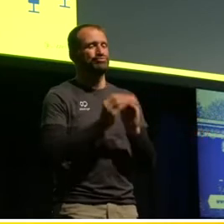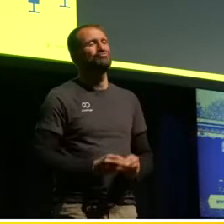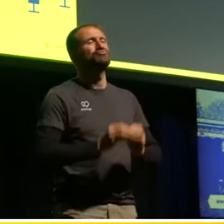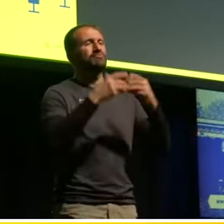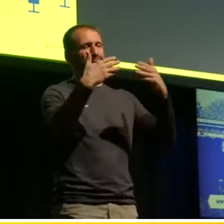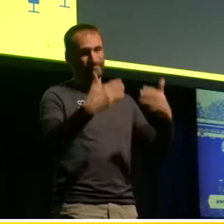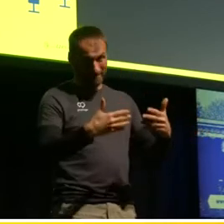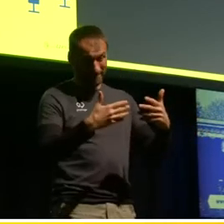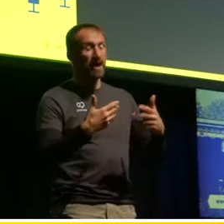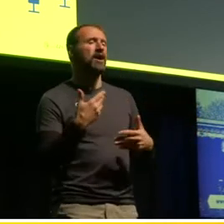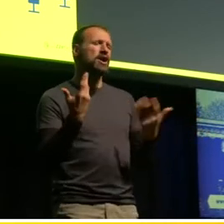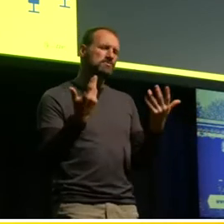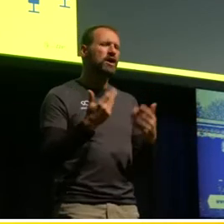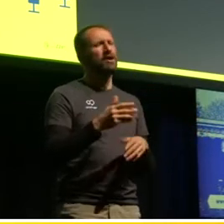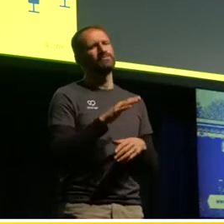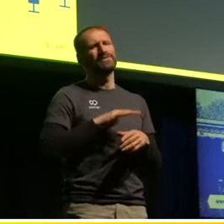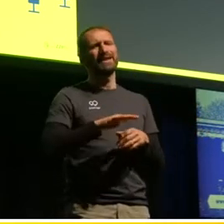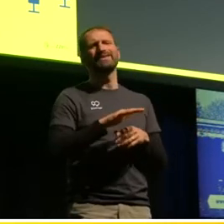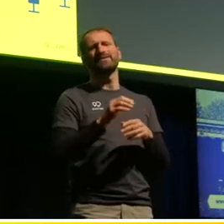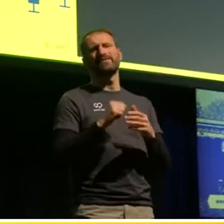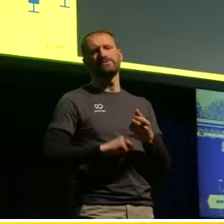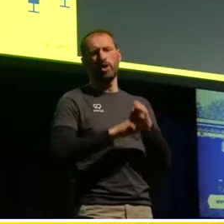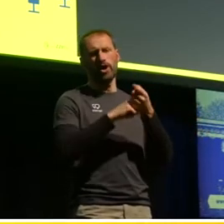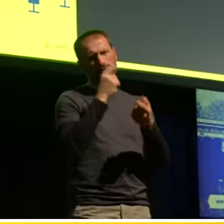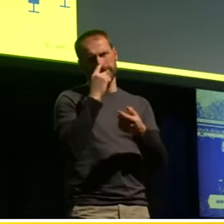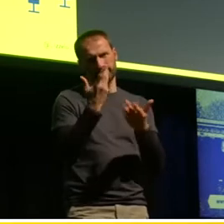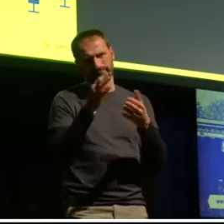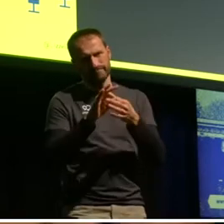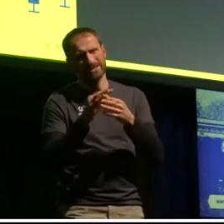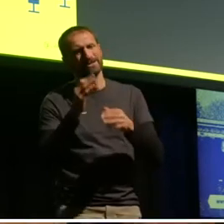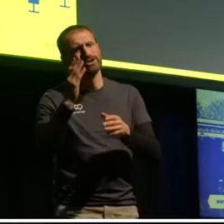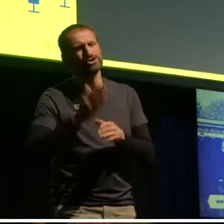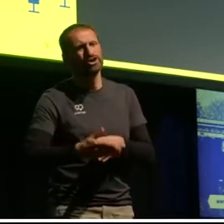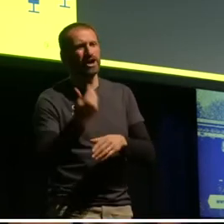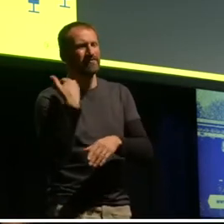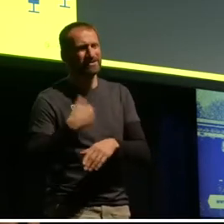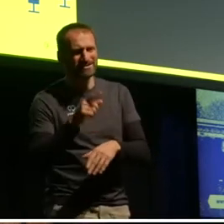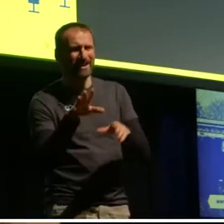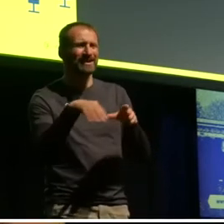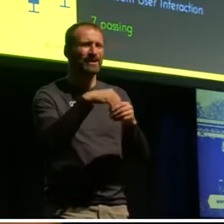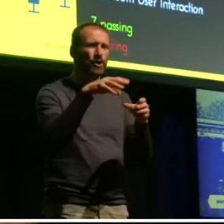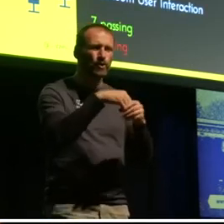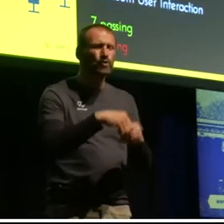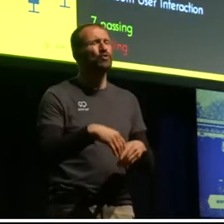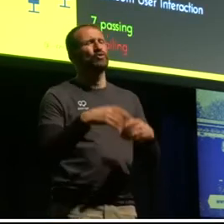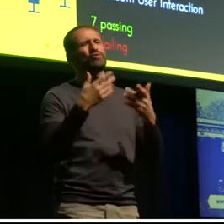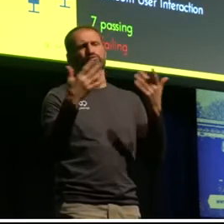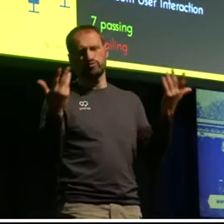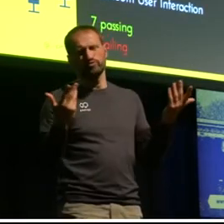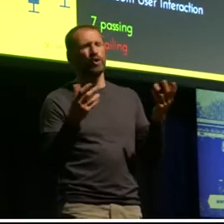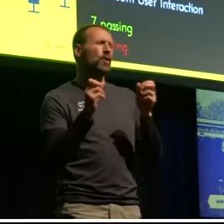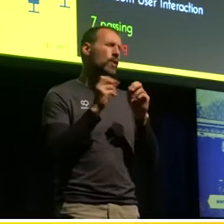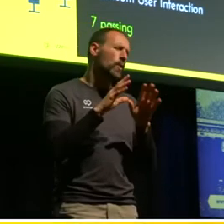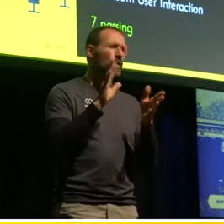you have to have something special on the server. Some server side includes any language there that does this templating, but that might be